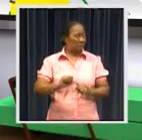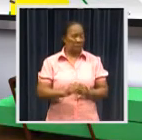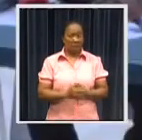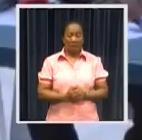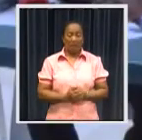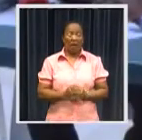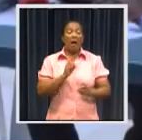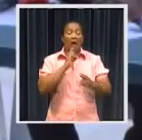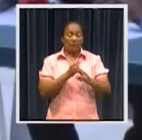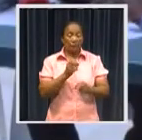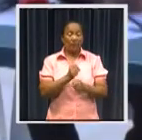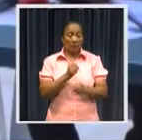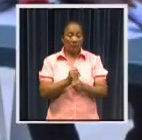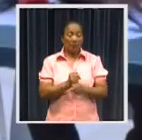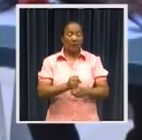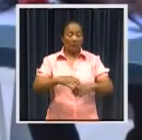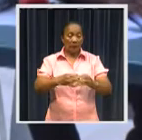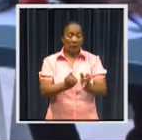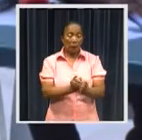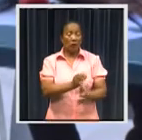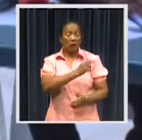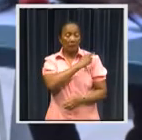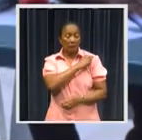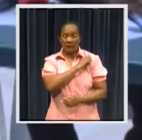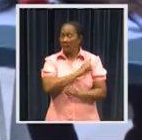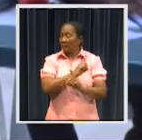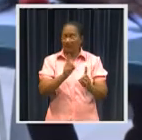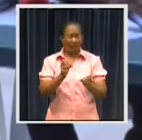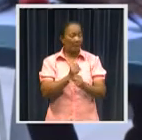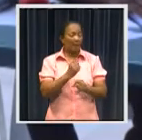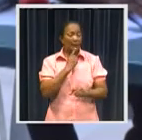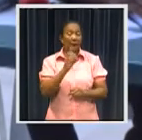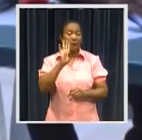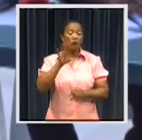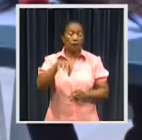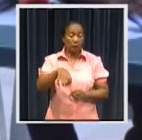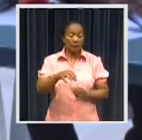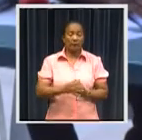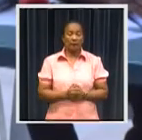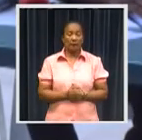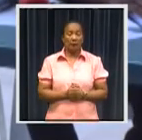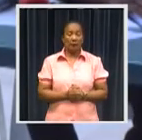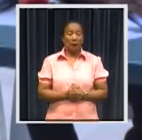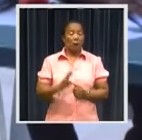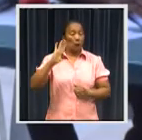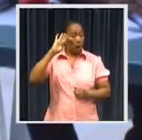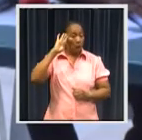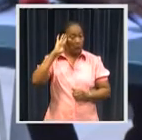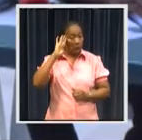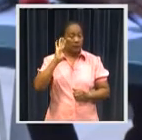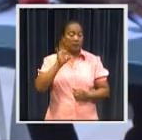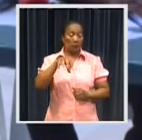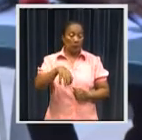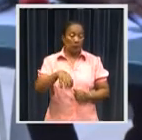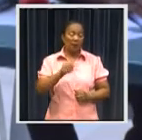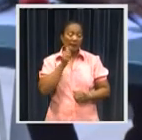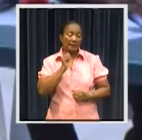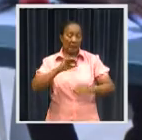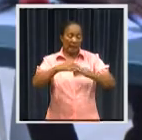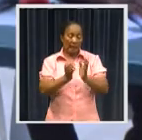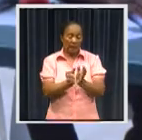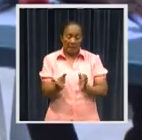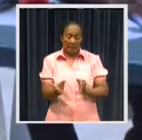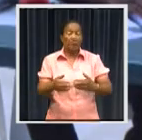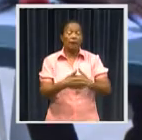unreliable. Agreements made with the police chief have not been met, says the union chairman. The police union convened yesterday